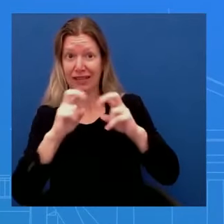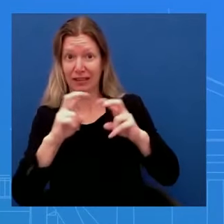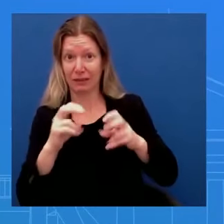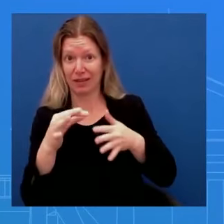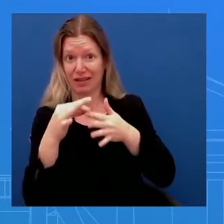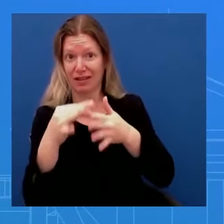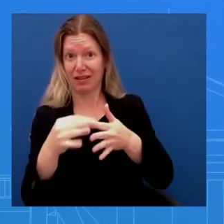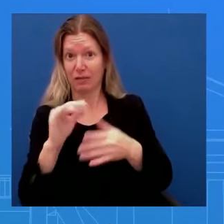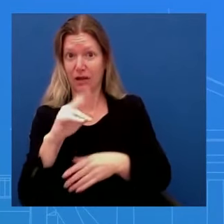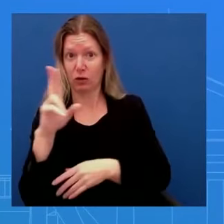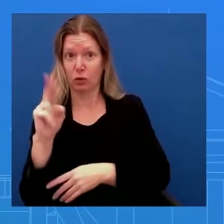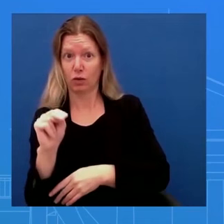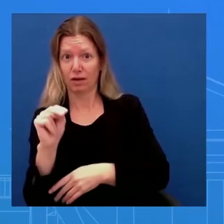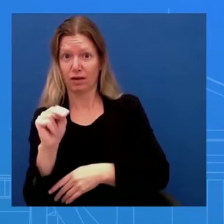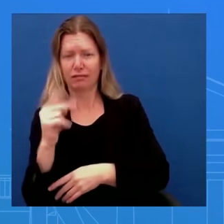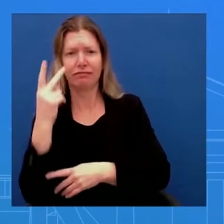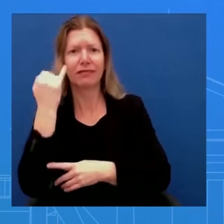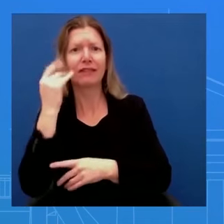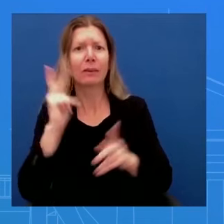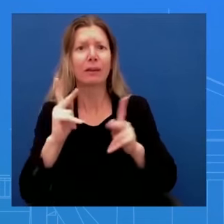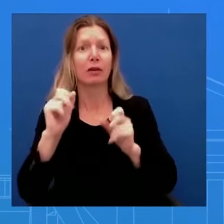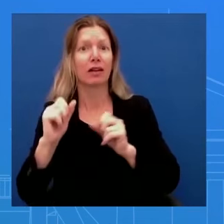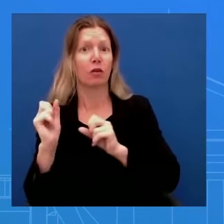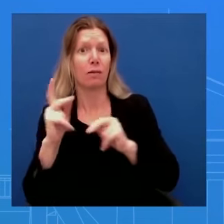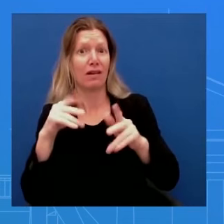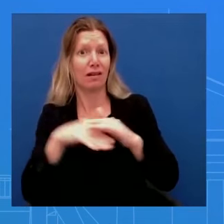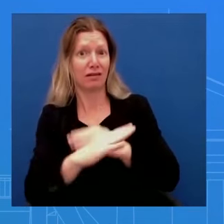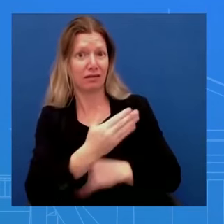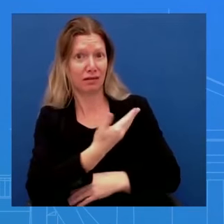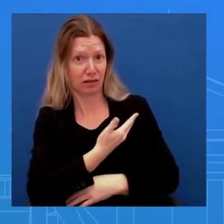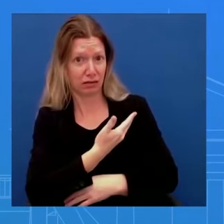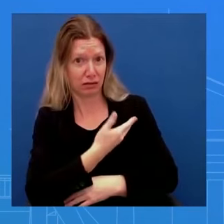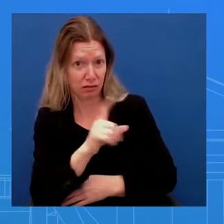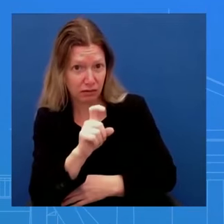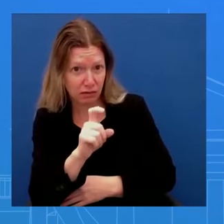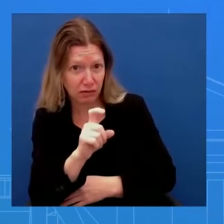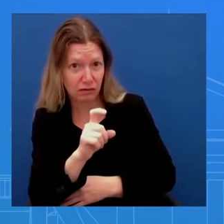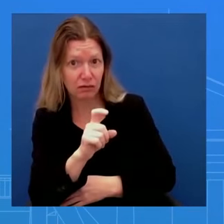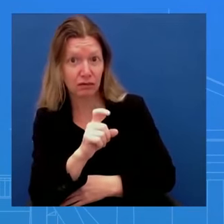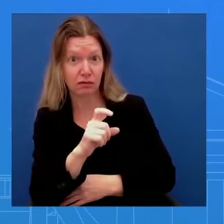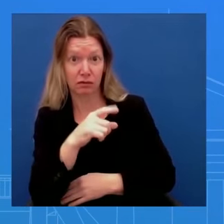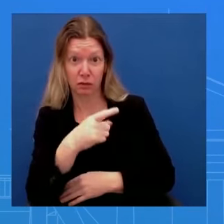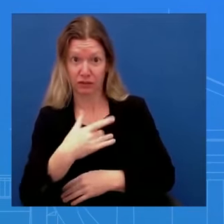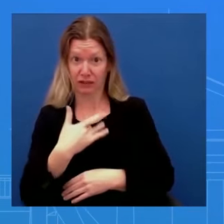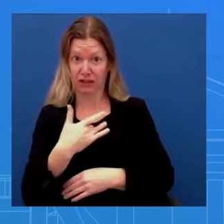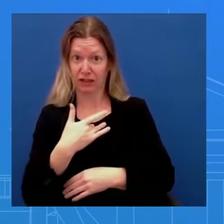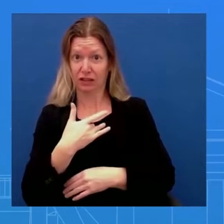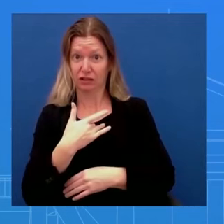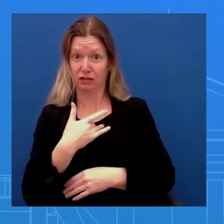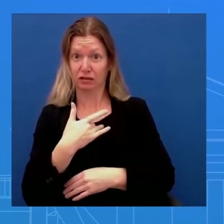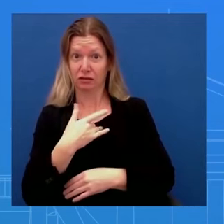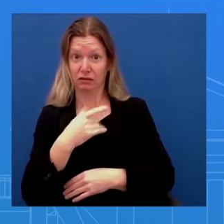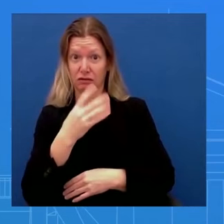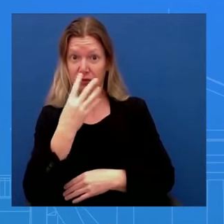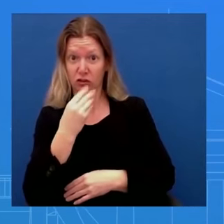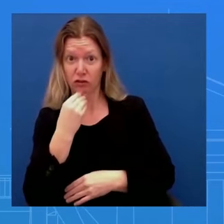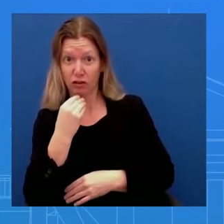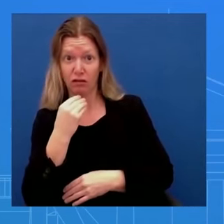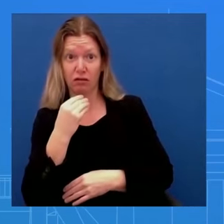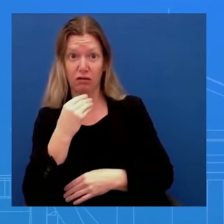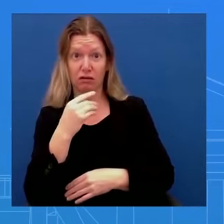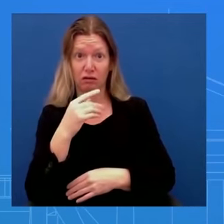northern Gaza. Would you ask the Israelis or the UN in this case to do another assessment of how weapons